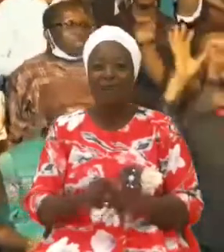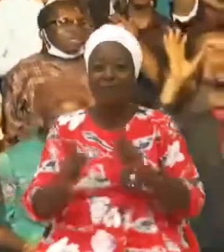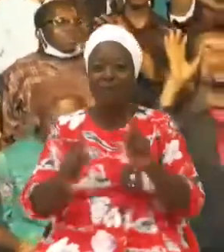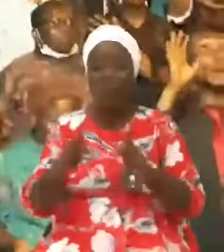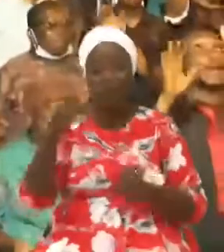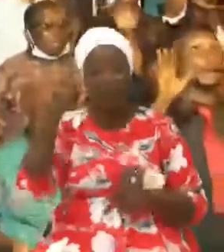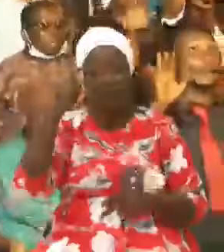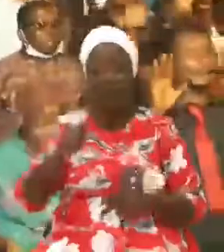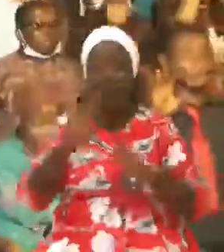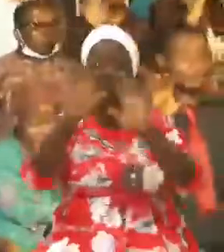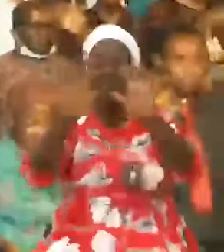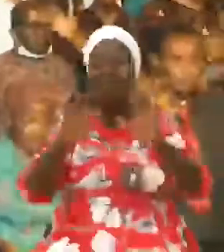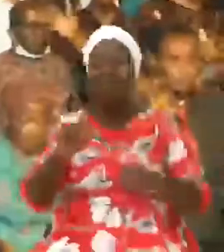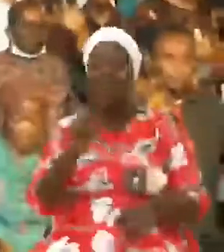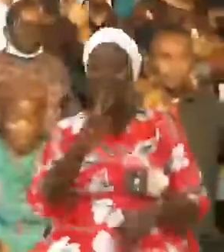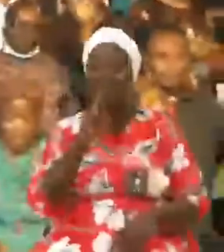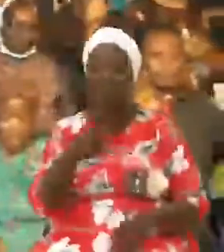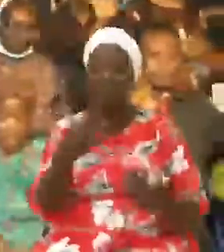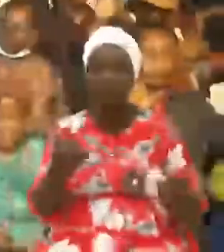name.